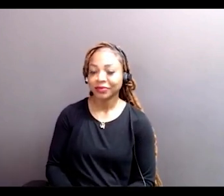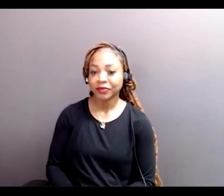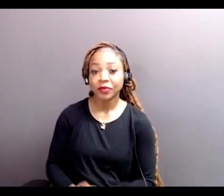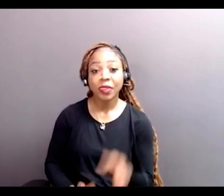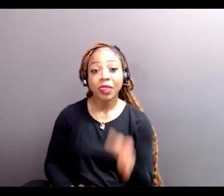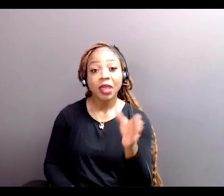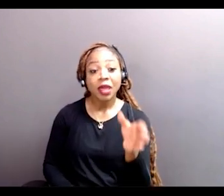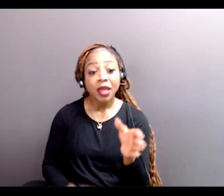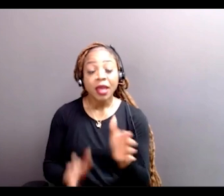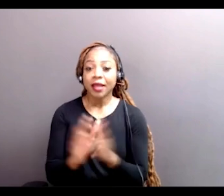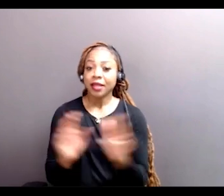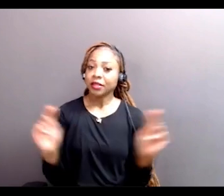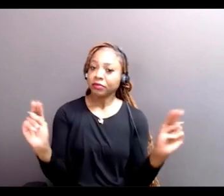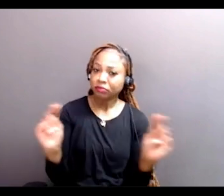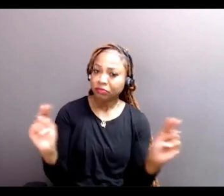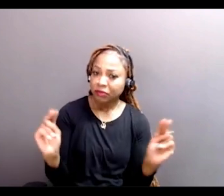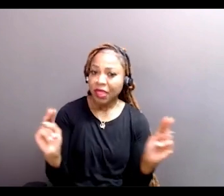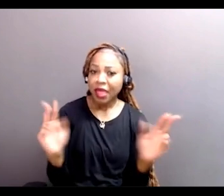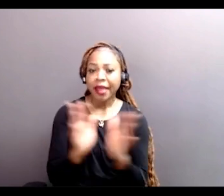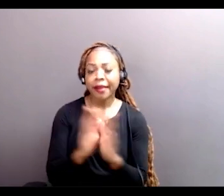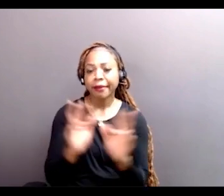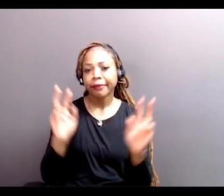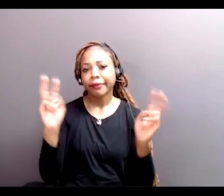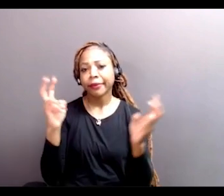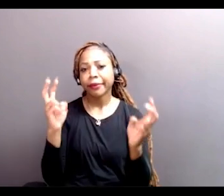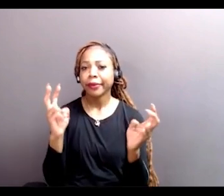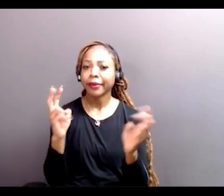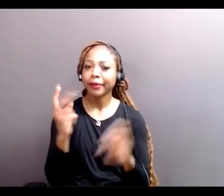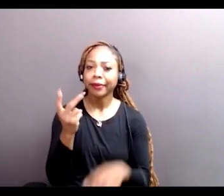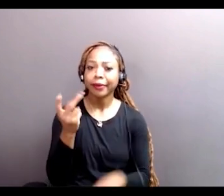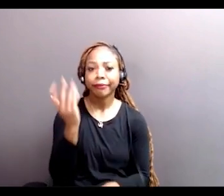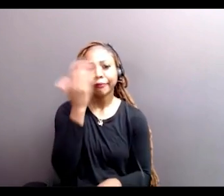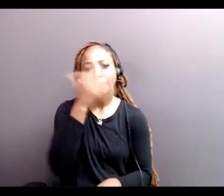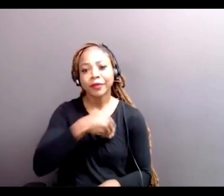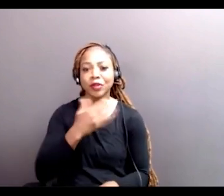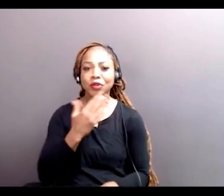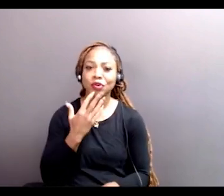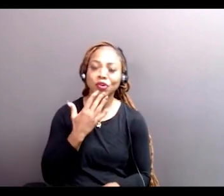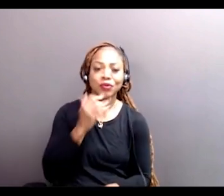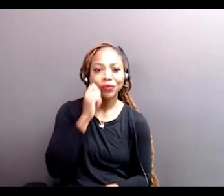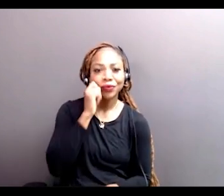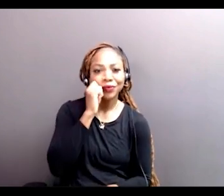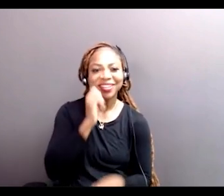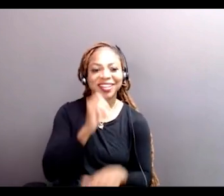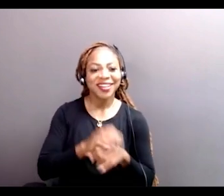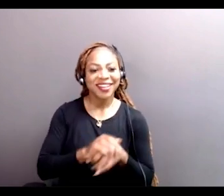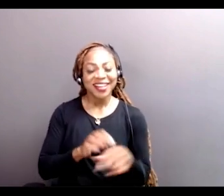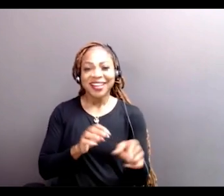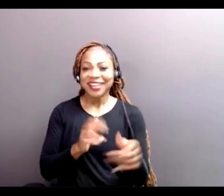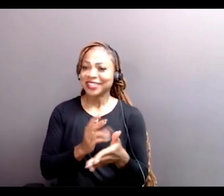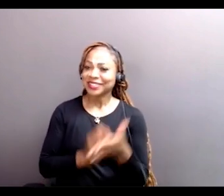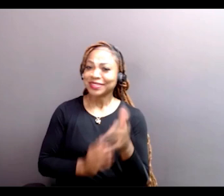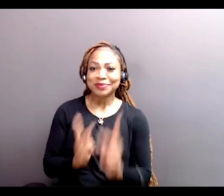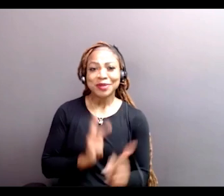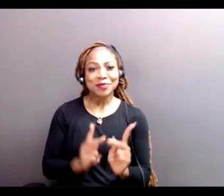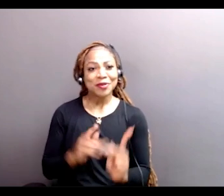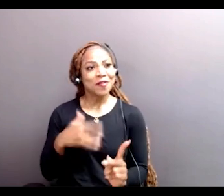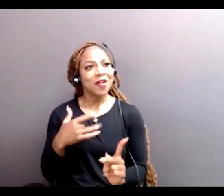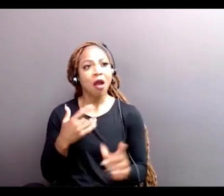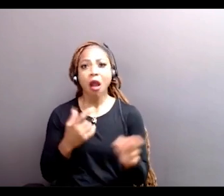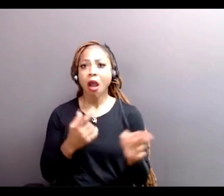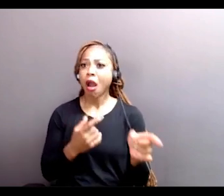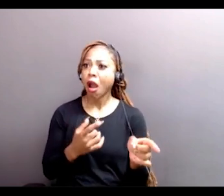objectivity, neutrality, and color blindness. So that idea, right? When people think they're being objective